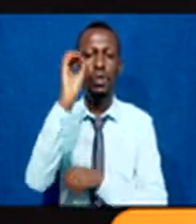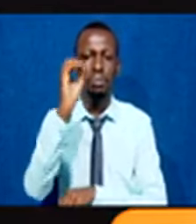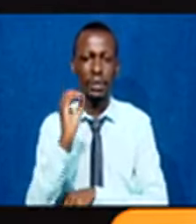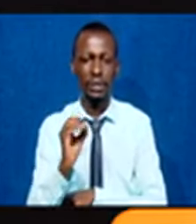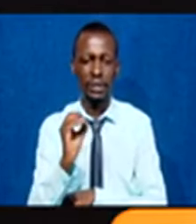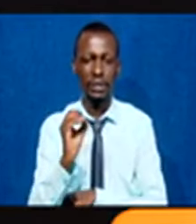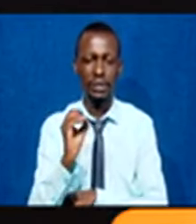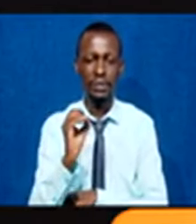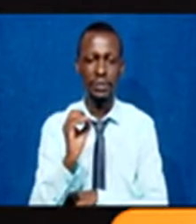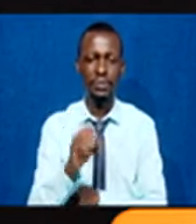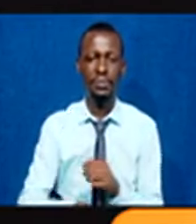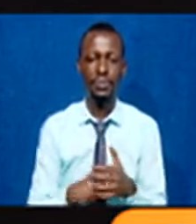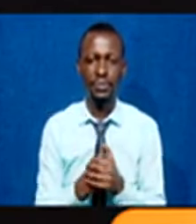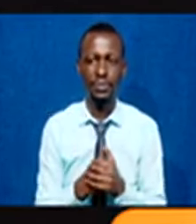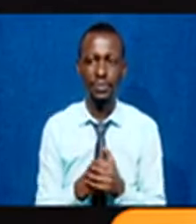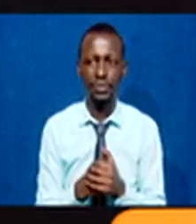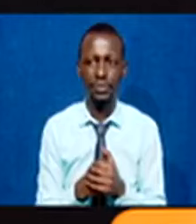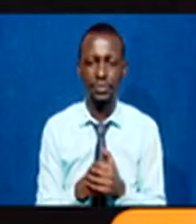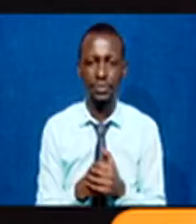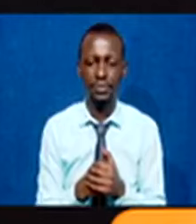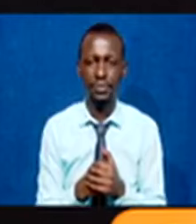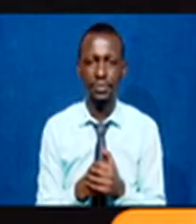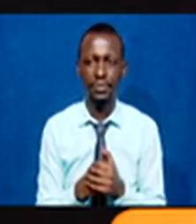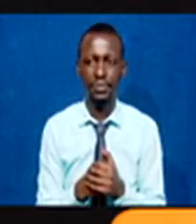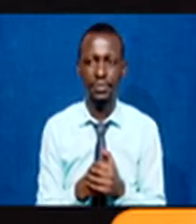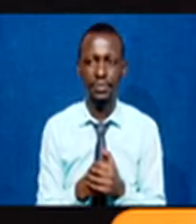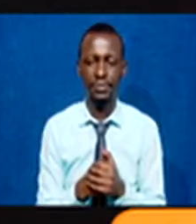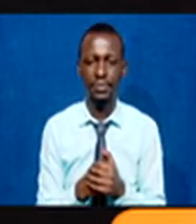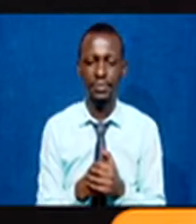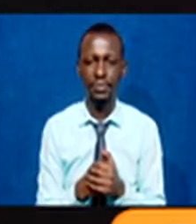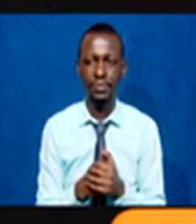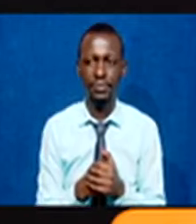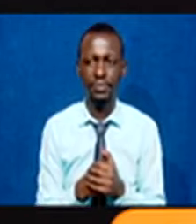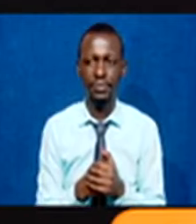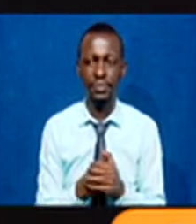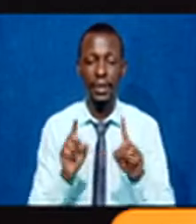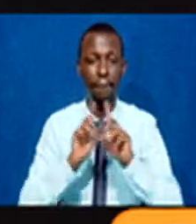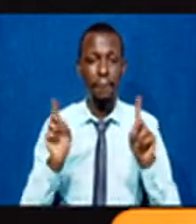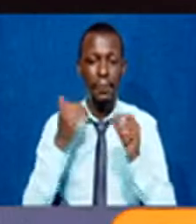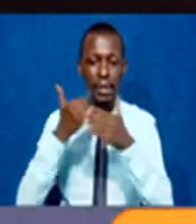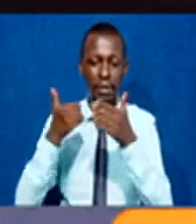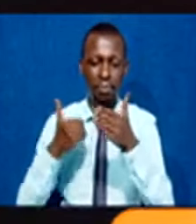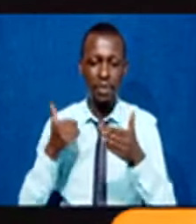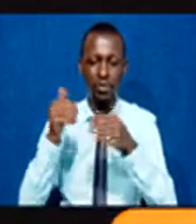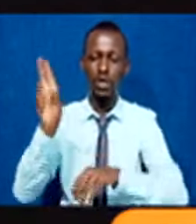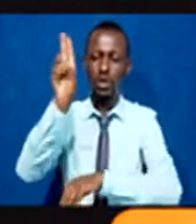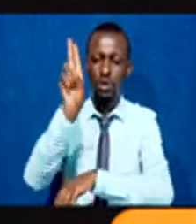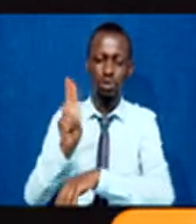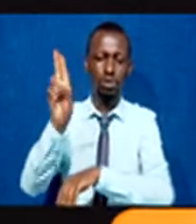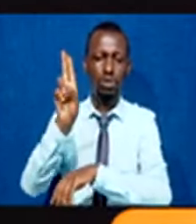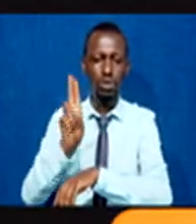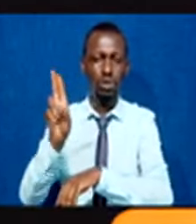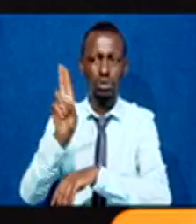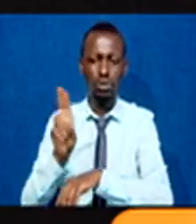fiscal deficit, despite all the pressure from spending